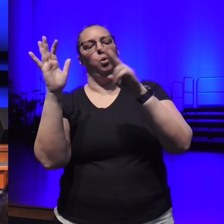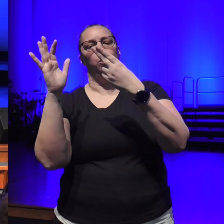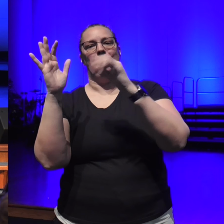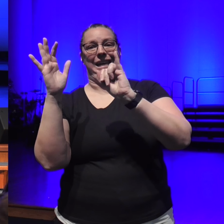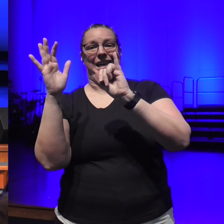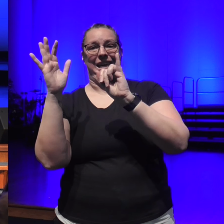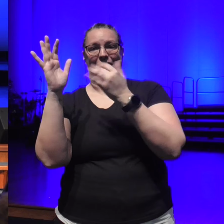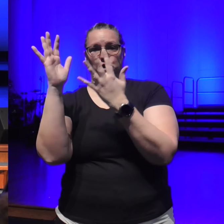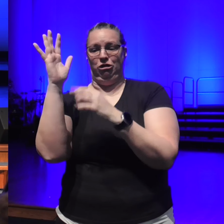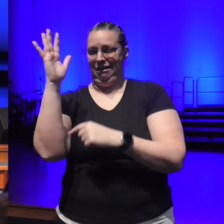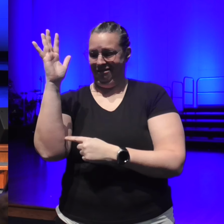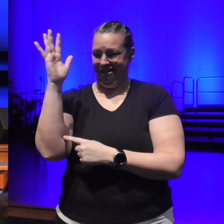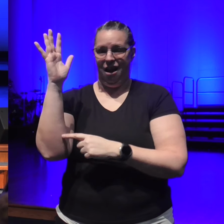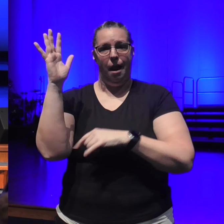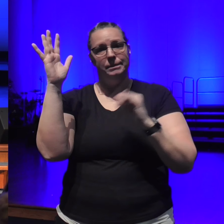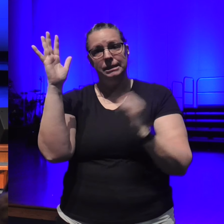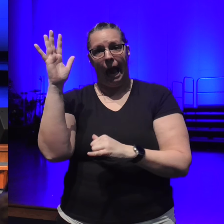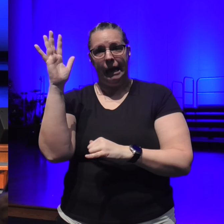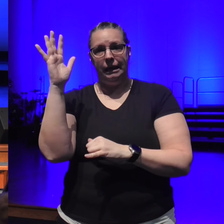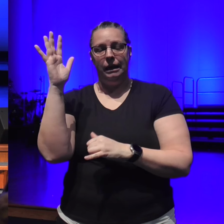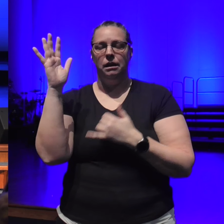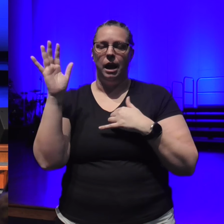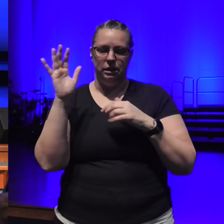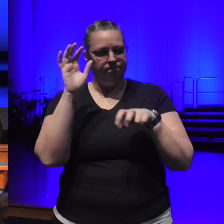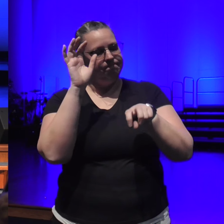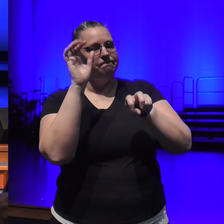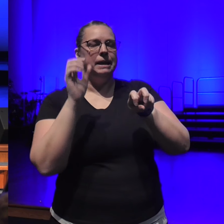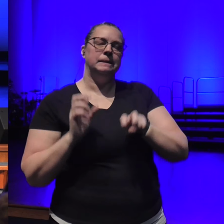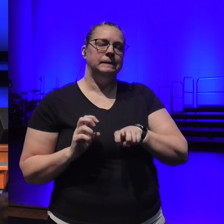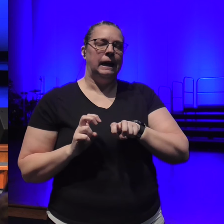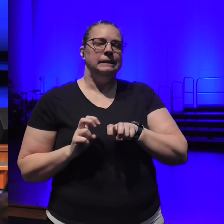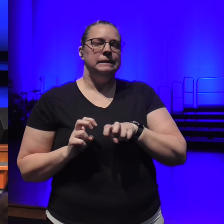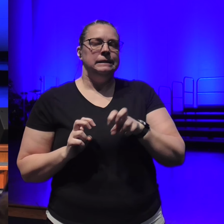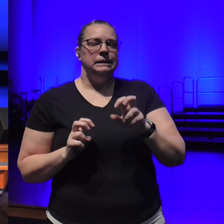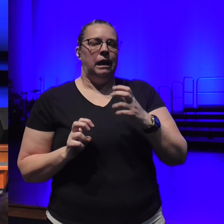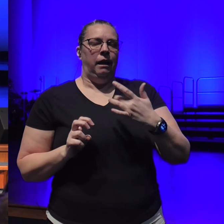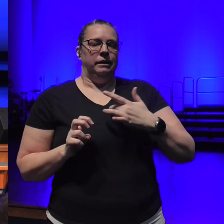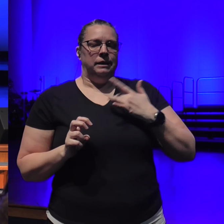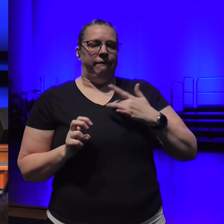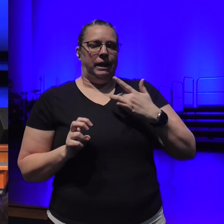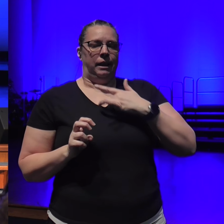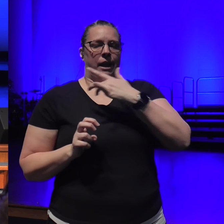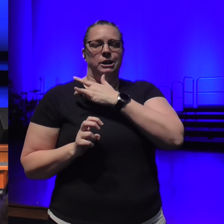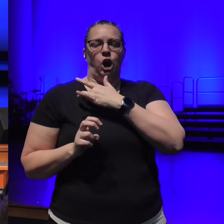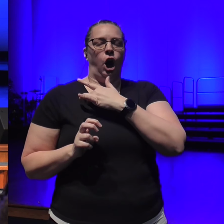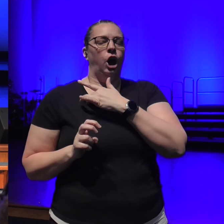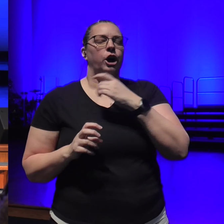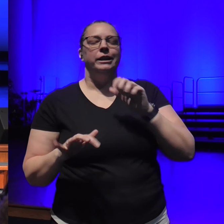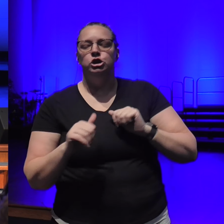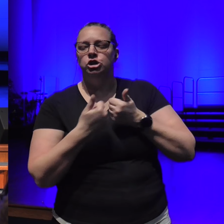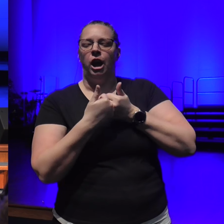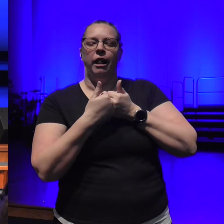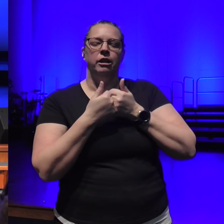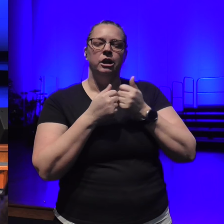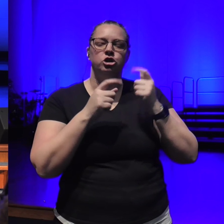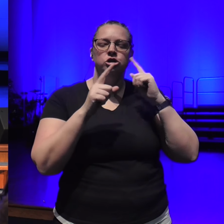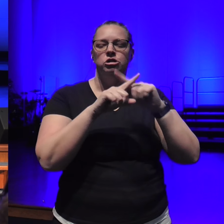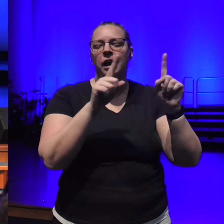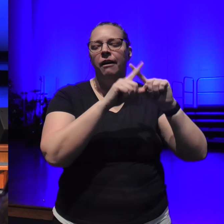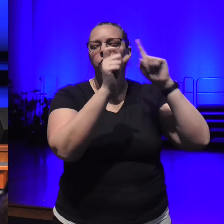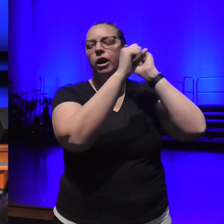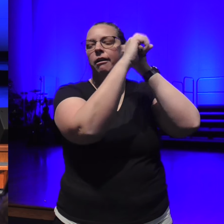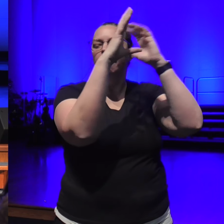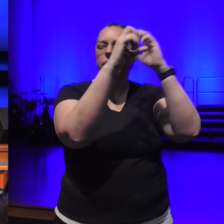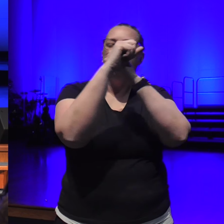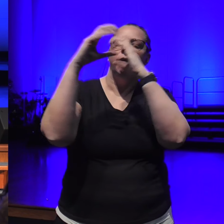so he sits under that tree and he has mindfulness and awareness of this feeling he can't articulate in his heart. And he's challenged by all sorts of illusions, but eventually